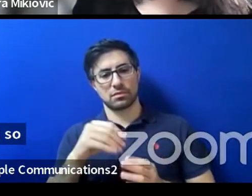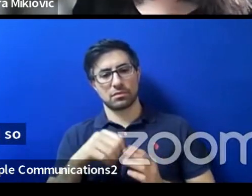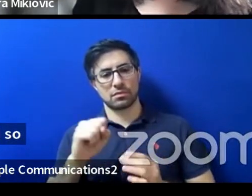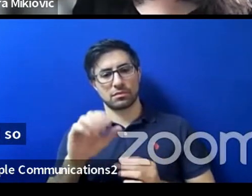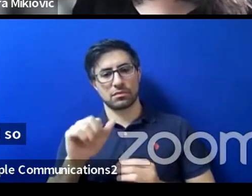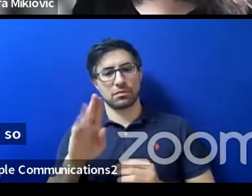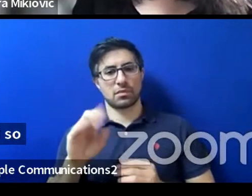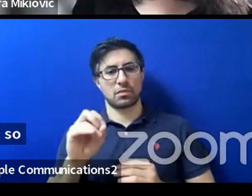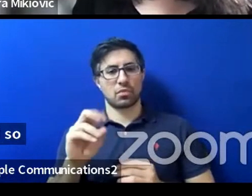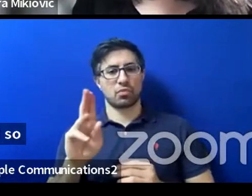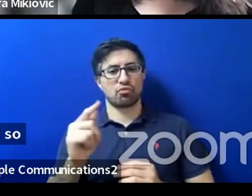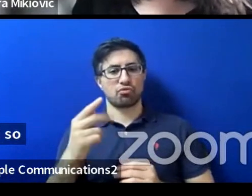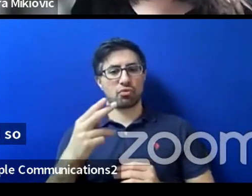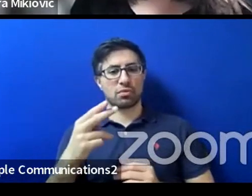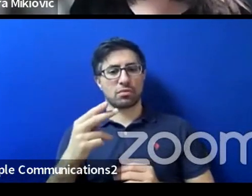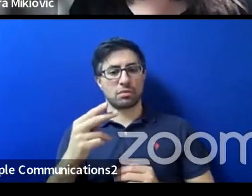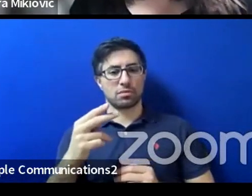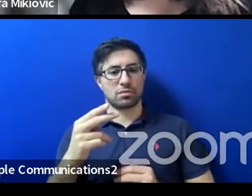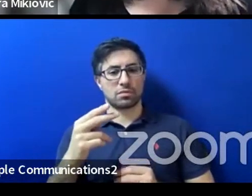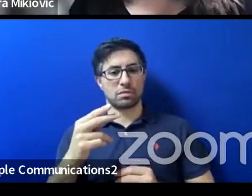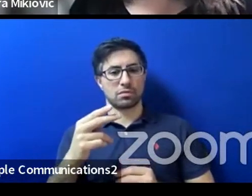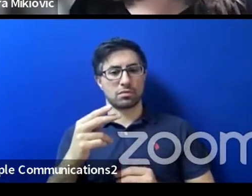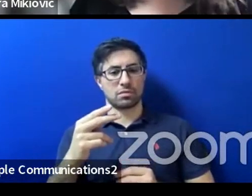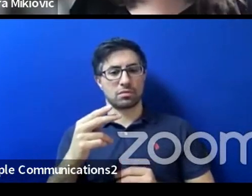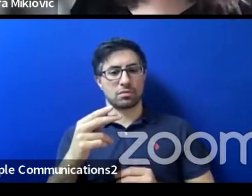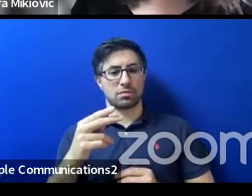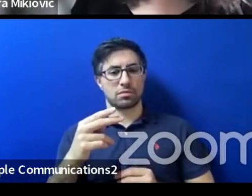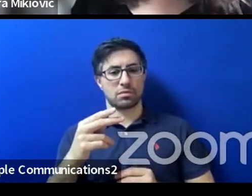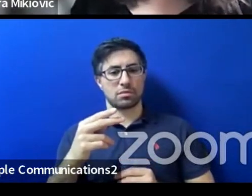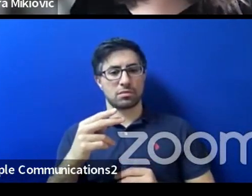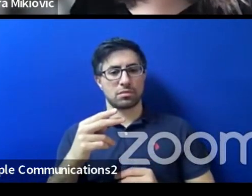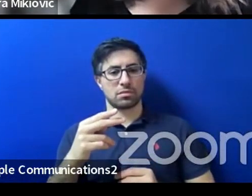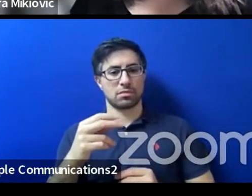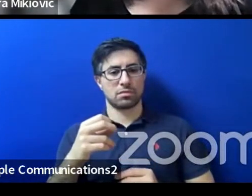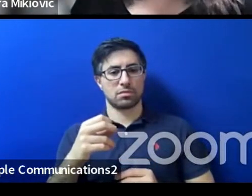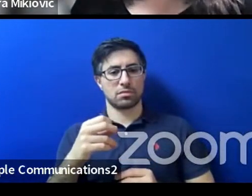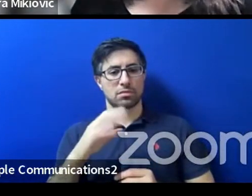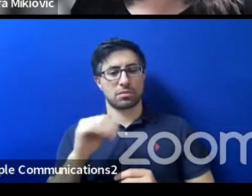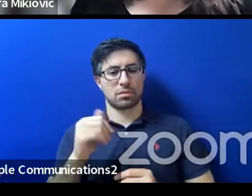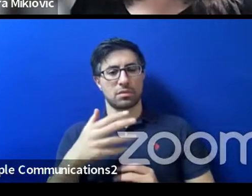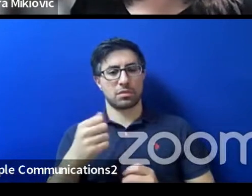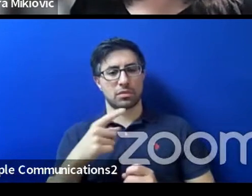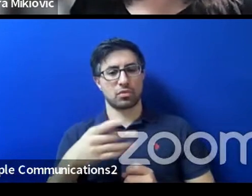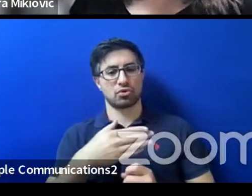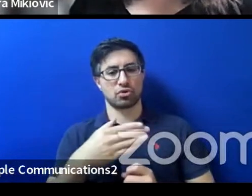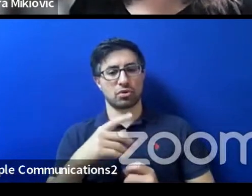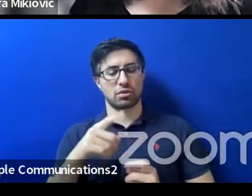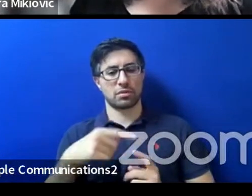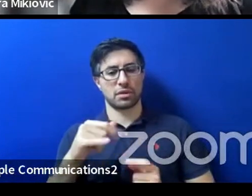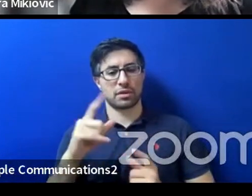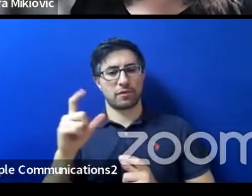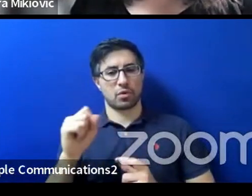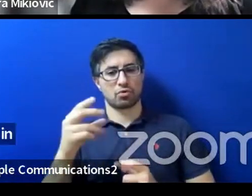Scarborough, because that's often such a neglected community. Yes. And the other thing, I'd love you to share just a little bit about that photo